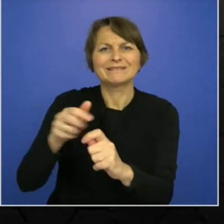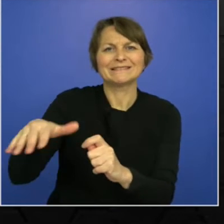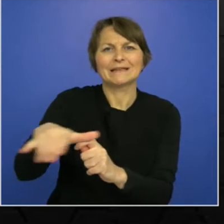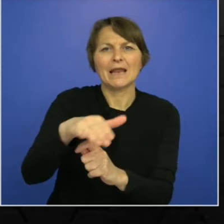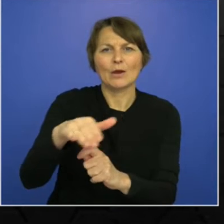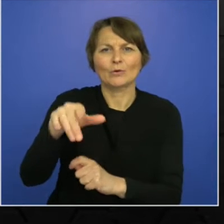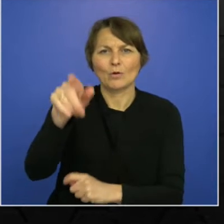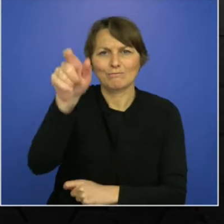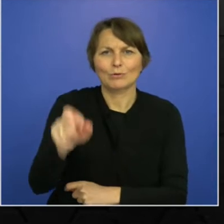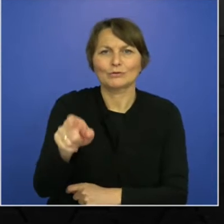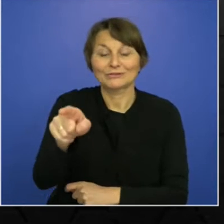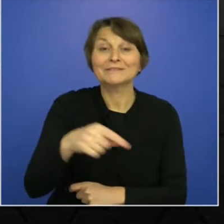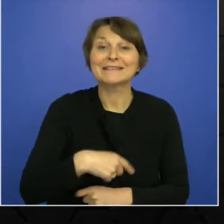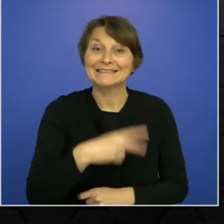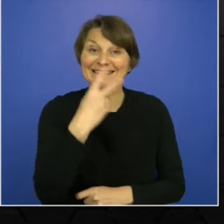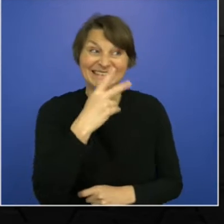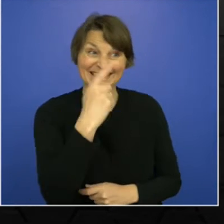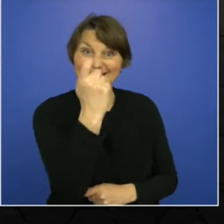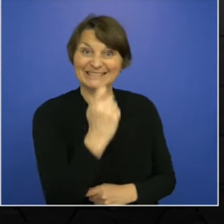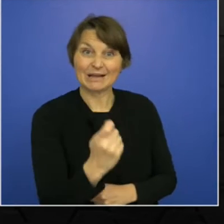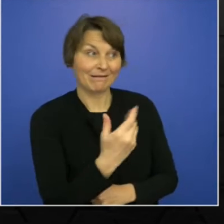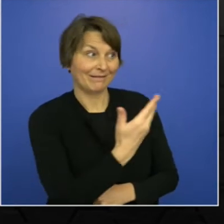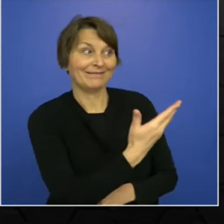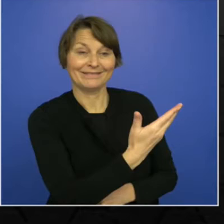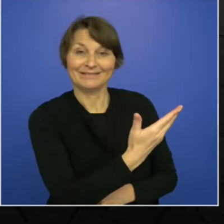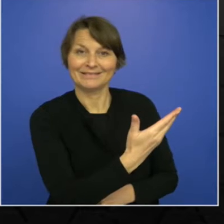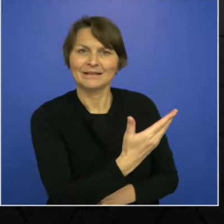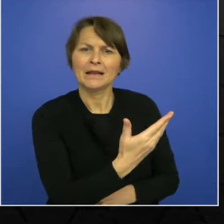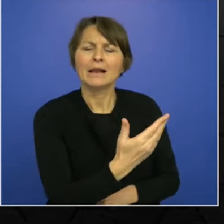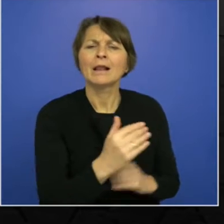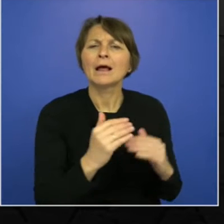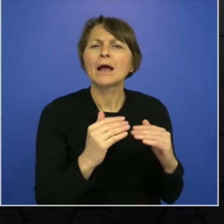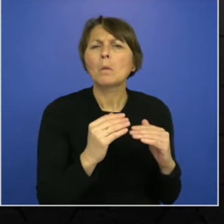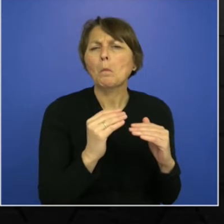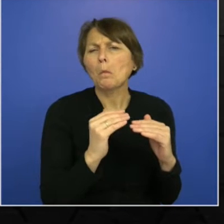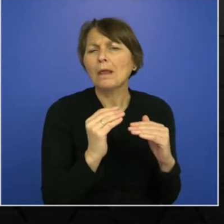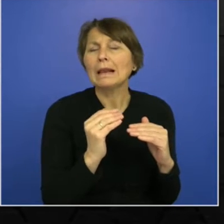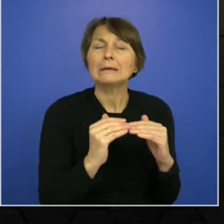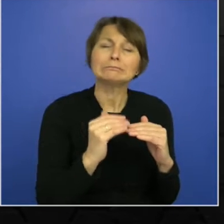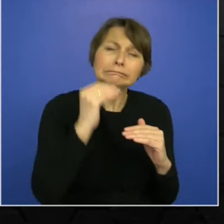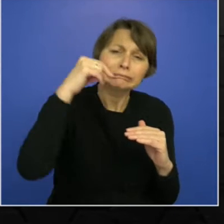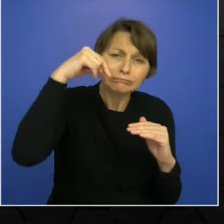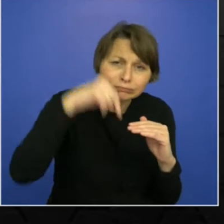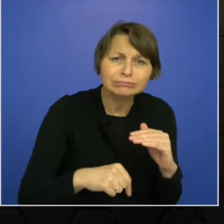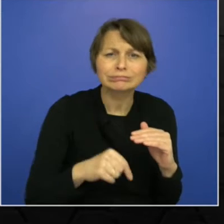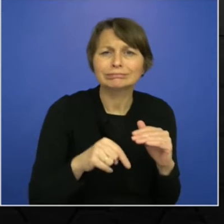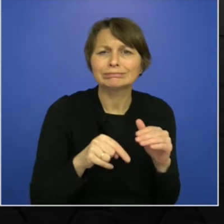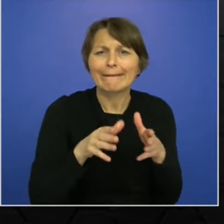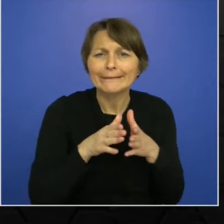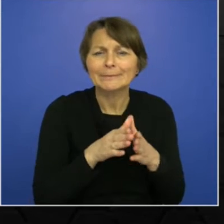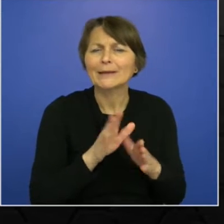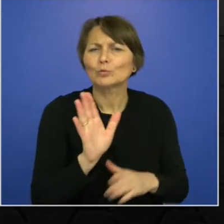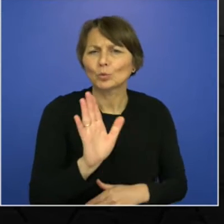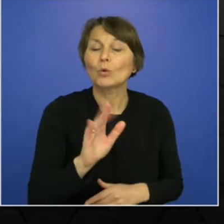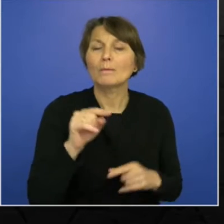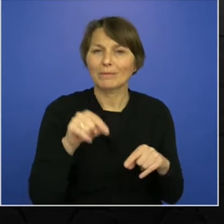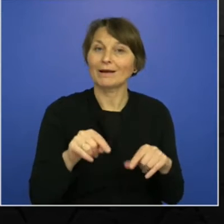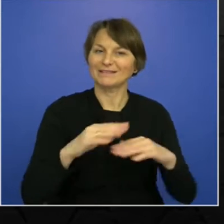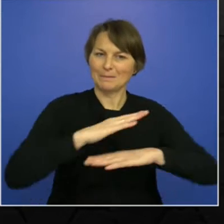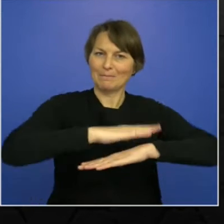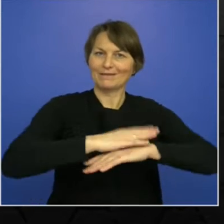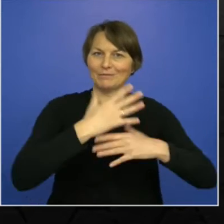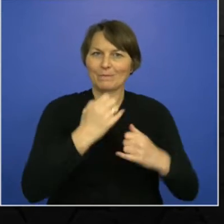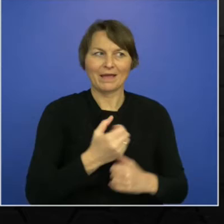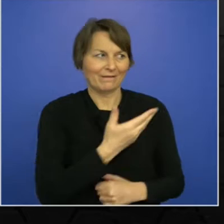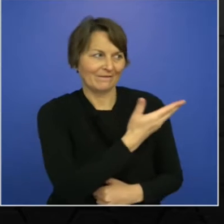you can see this picture. I will not have time to go deep into that, but this is the drag and drop platform, which I mentioned